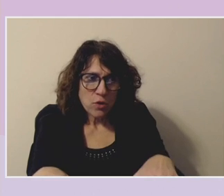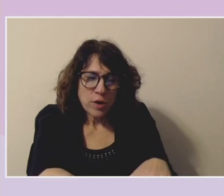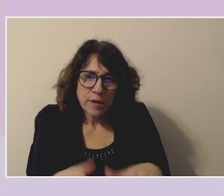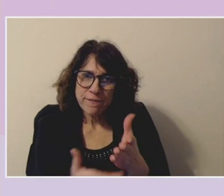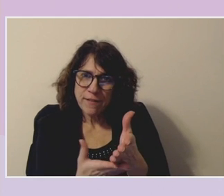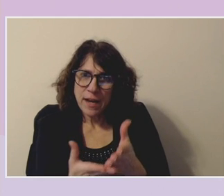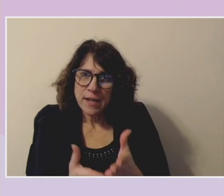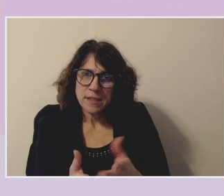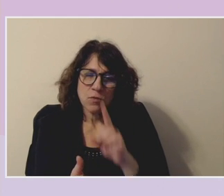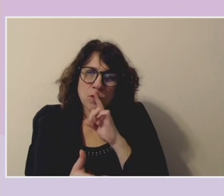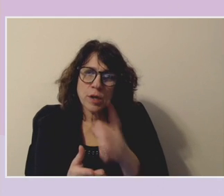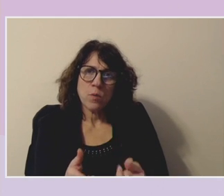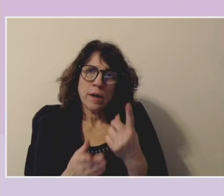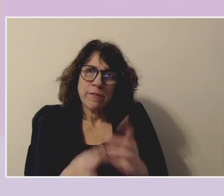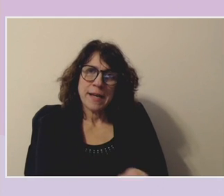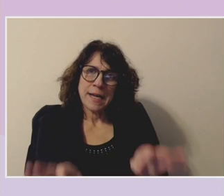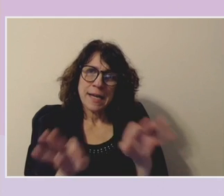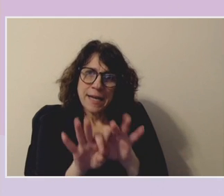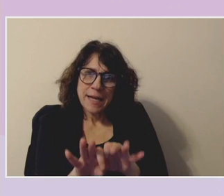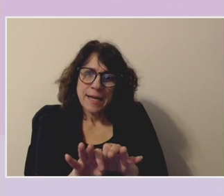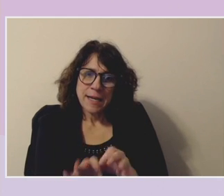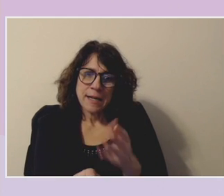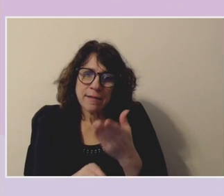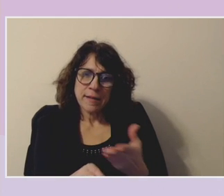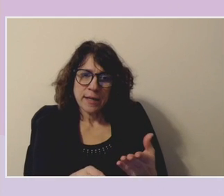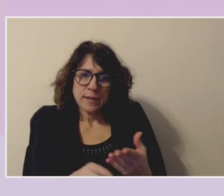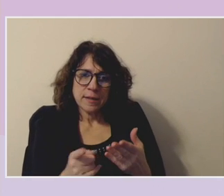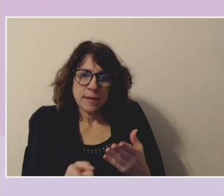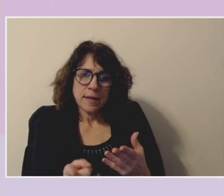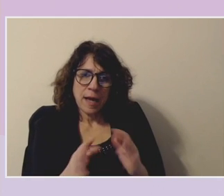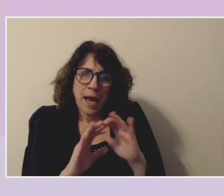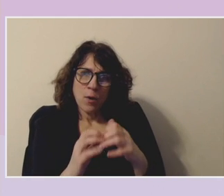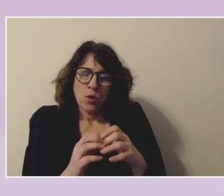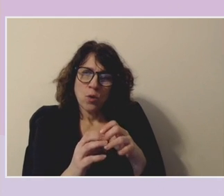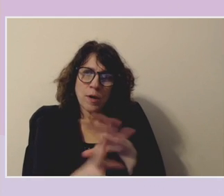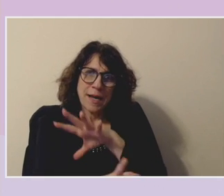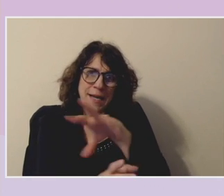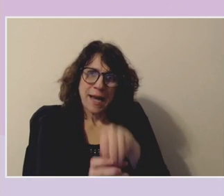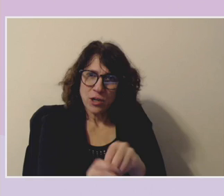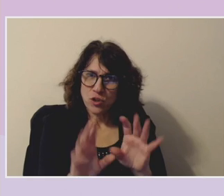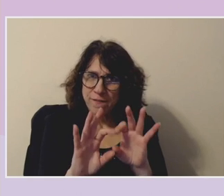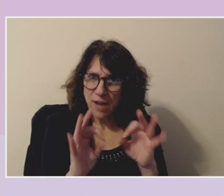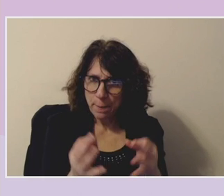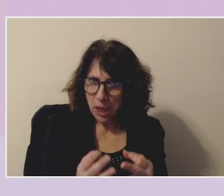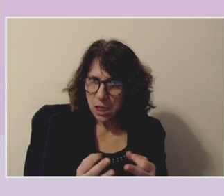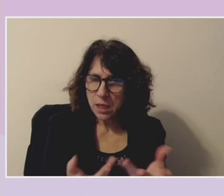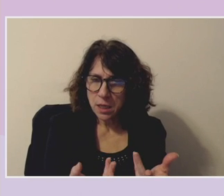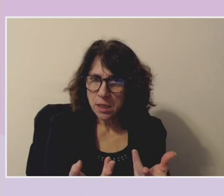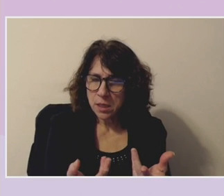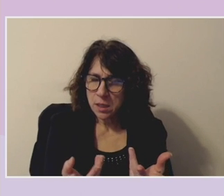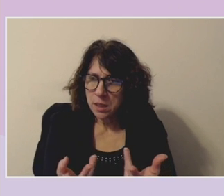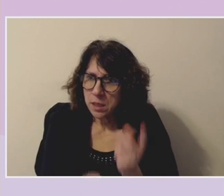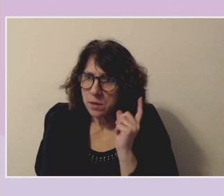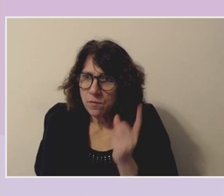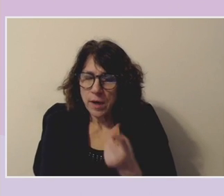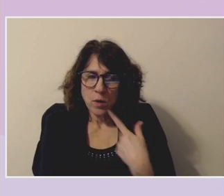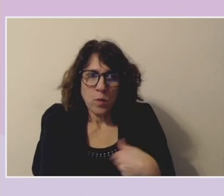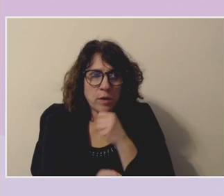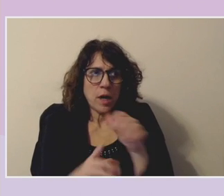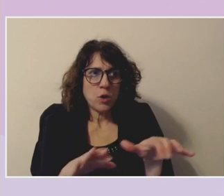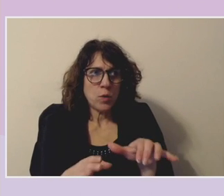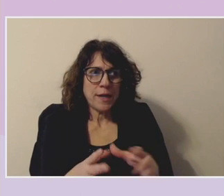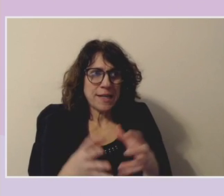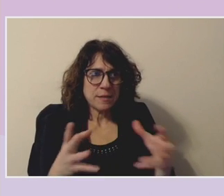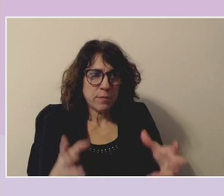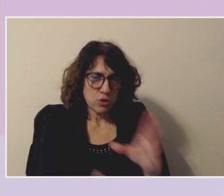of the keys when you think about early childhood, right, is how do we engage the family, right? Because obviously we're not doing as much direct work, but